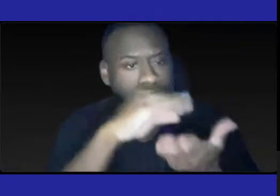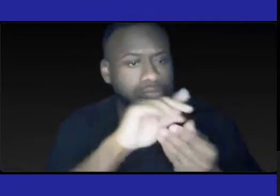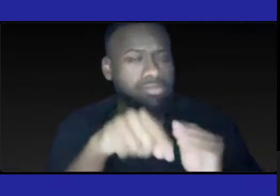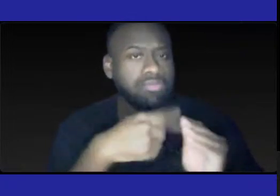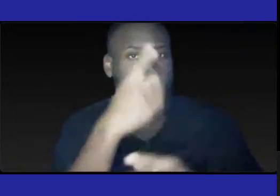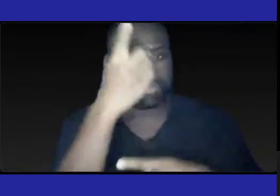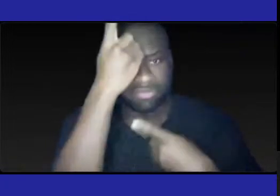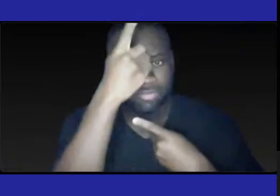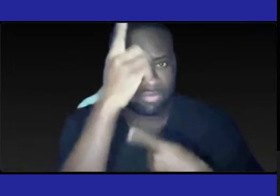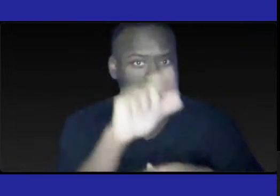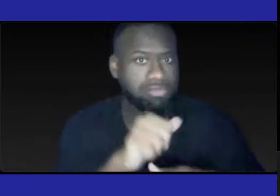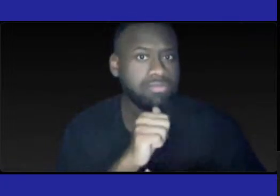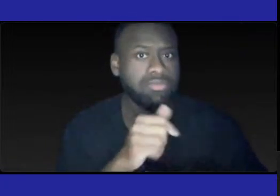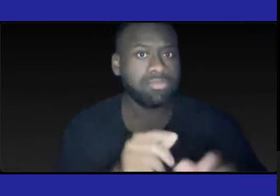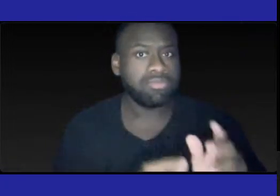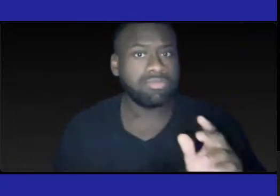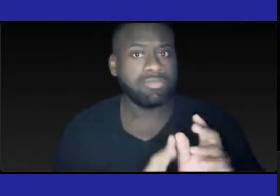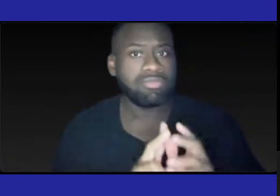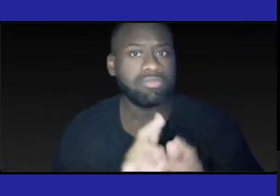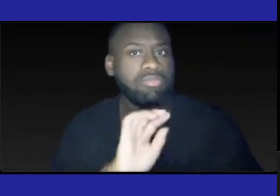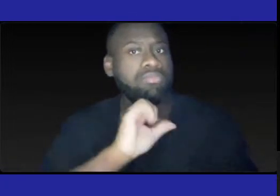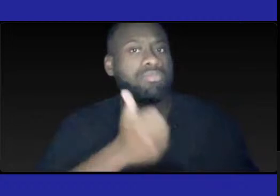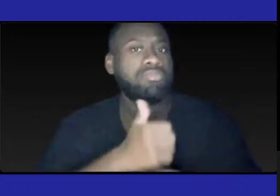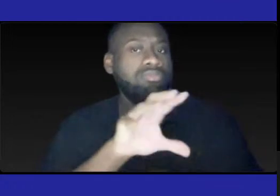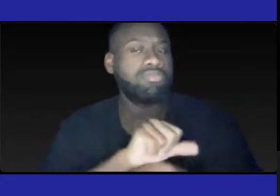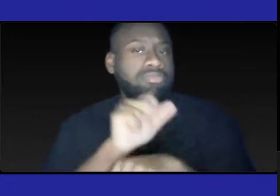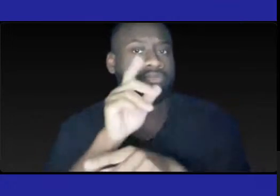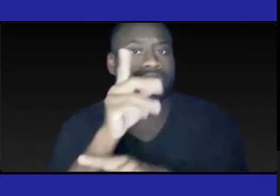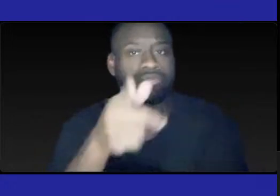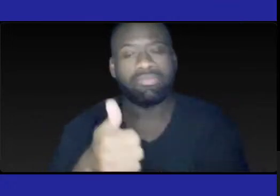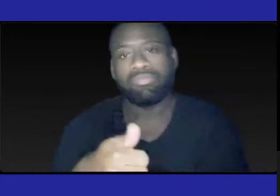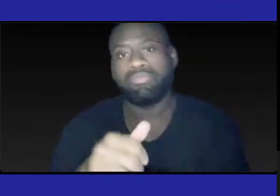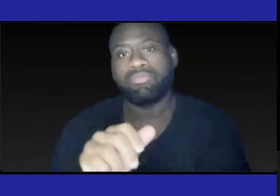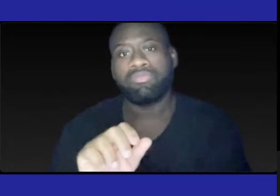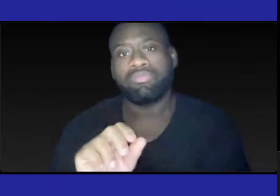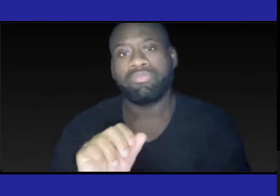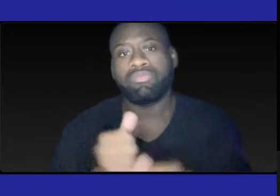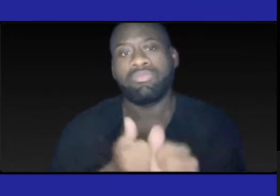later in life with a cardiac condition. Next slide, please.